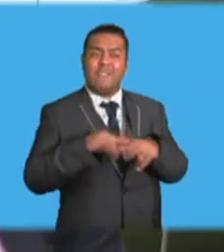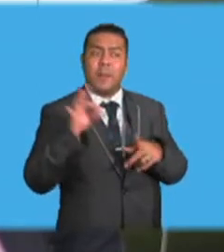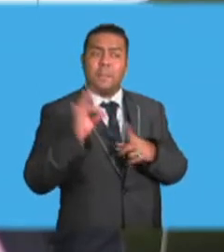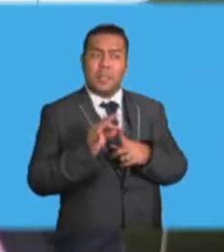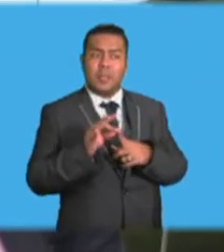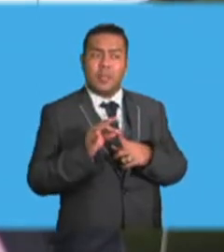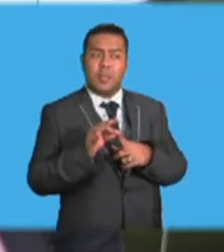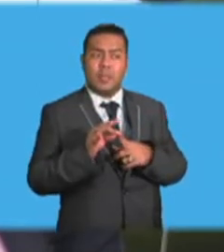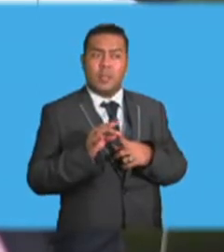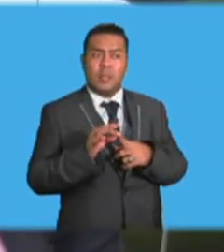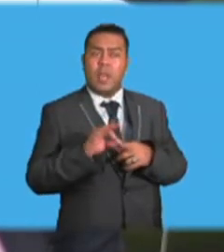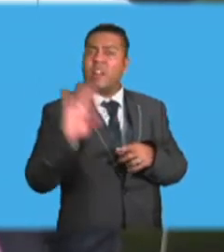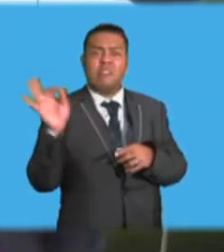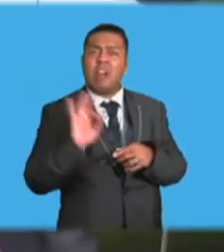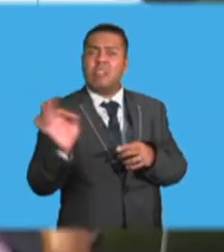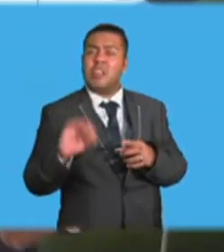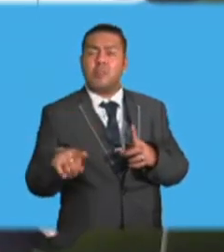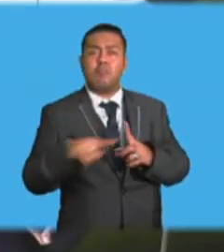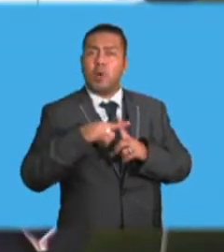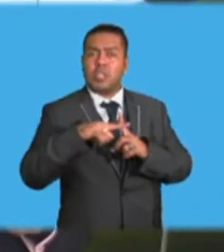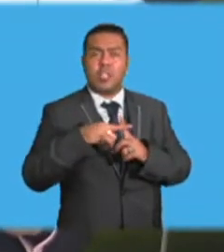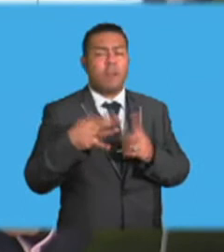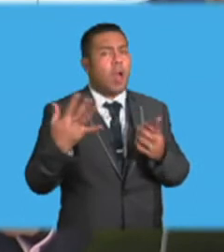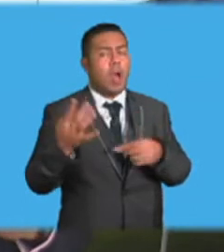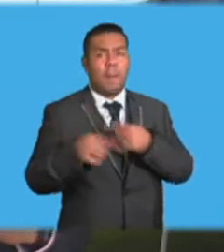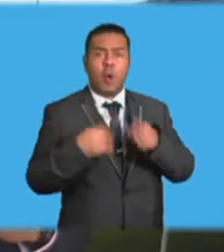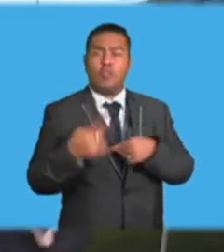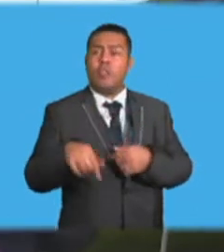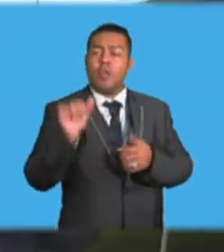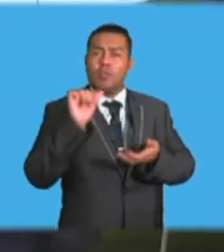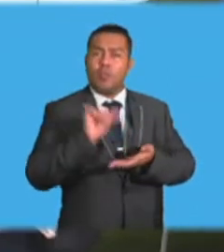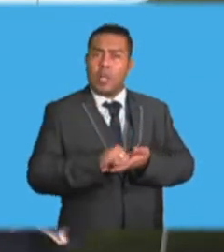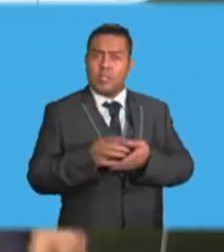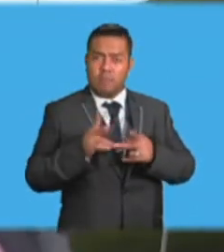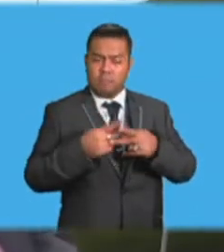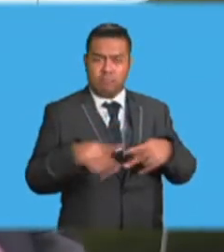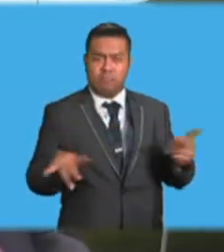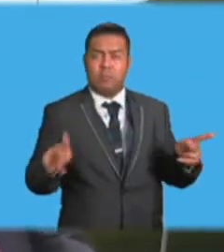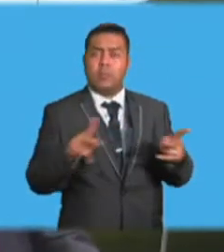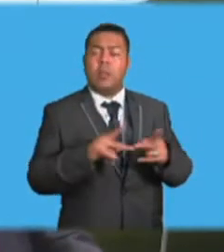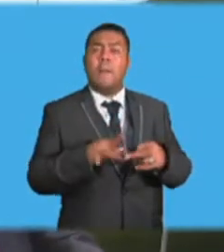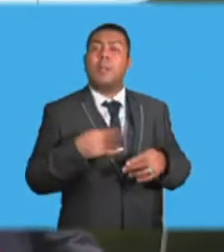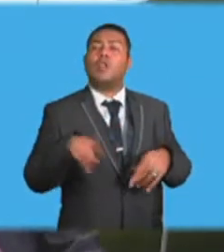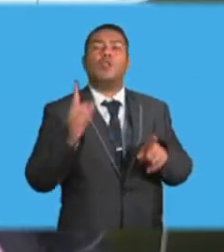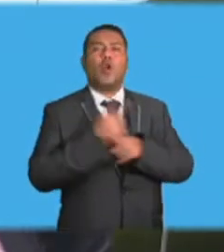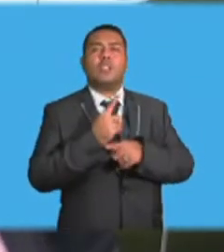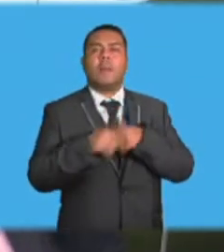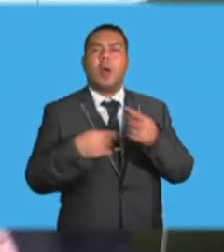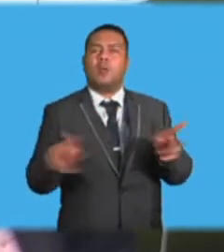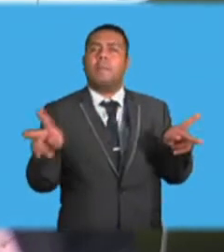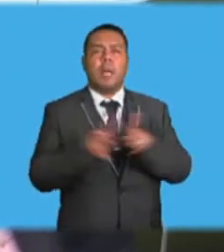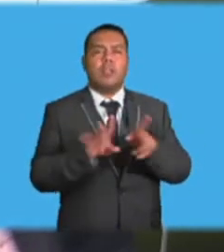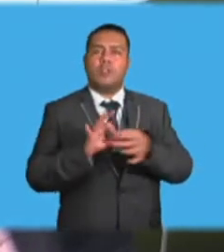coalition. Nothing positive to say about the rights facility, Madam Speaker, but yet he talks about bipartisanship in the same breath, Madam